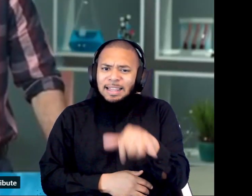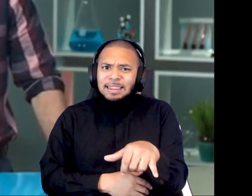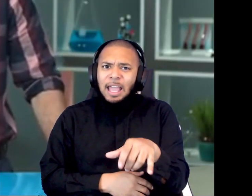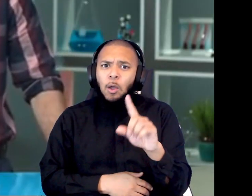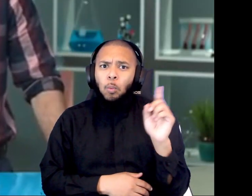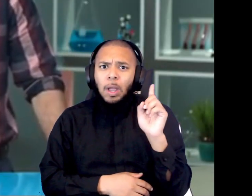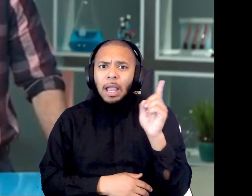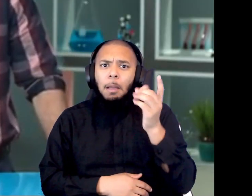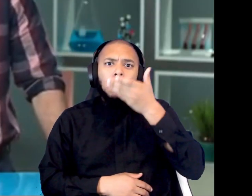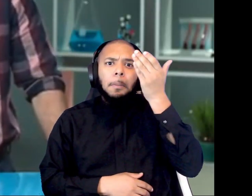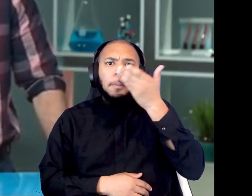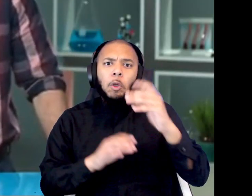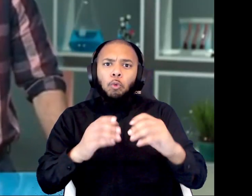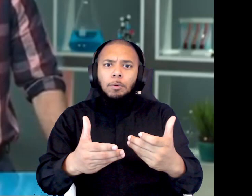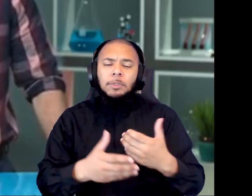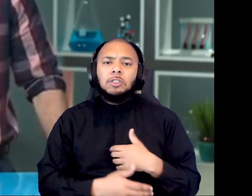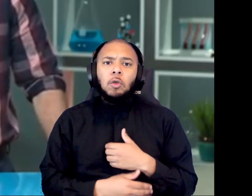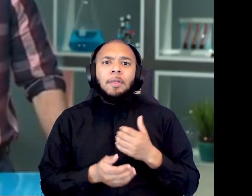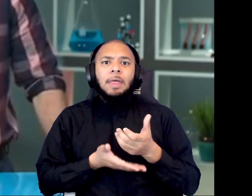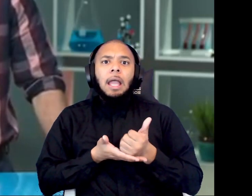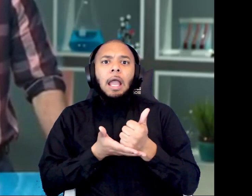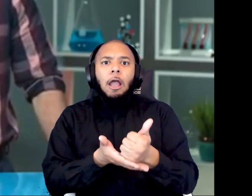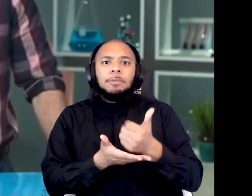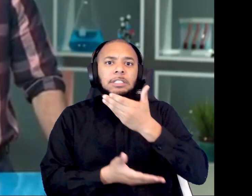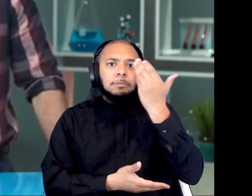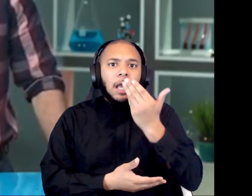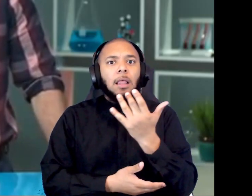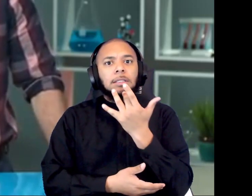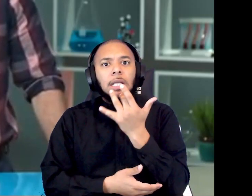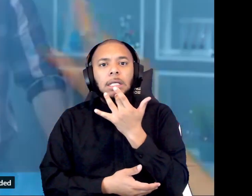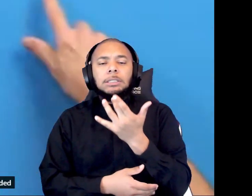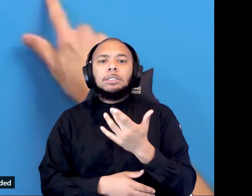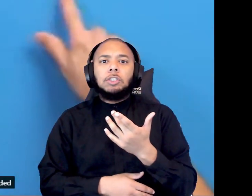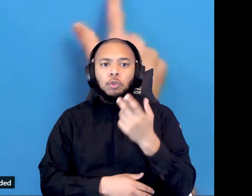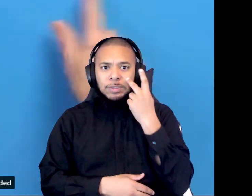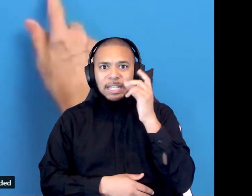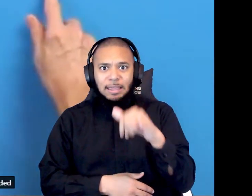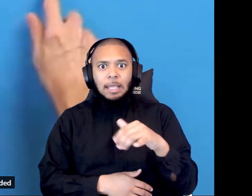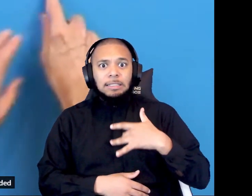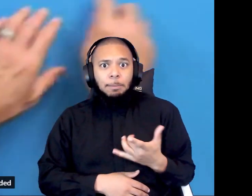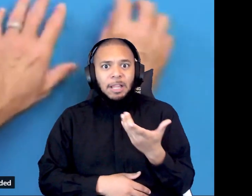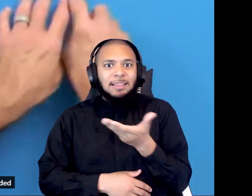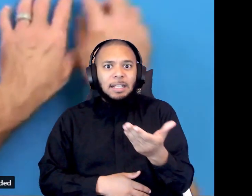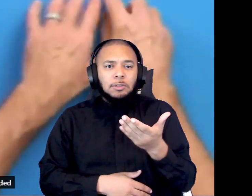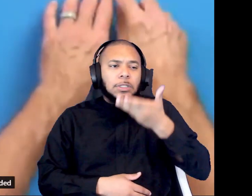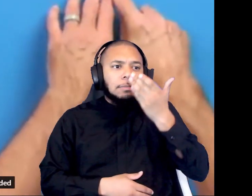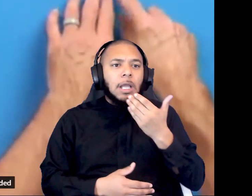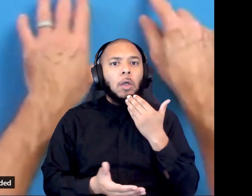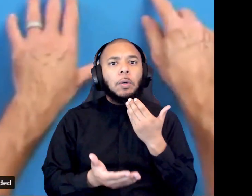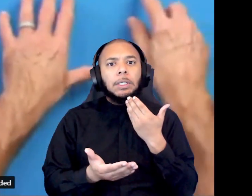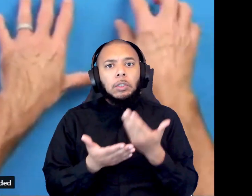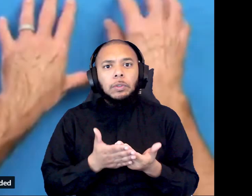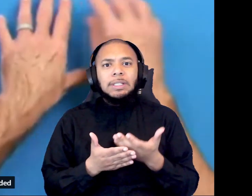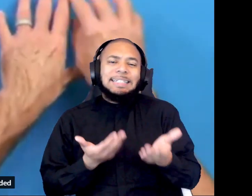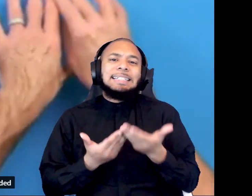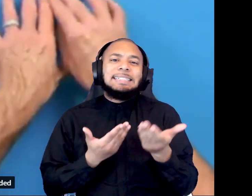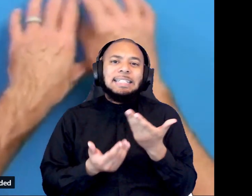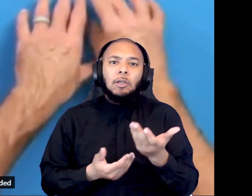helps contribute to smell and taste. That's where we would find a lot of these structures. This structure right here, the carbon double